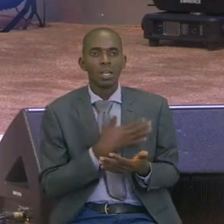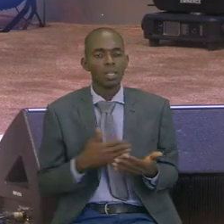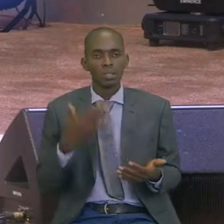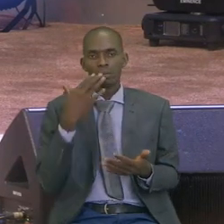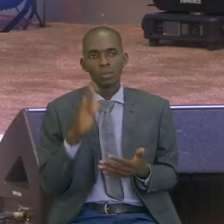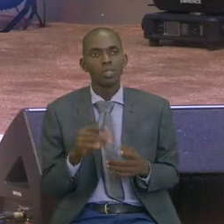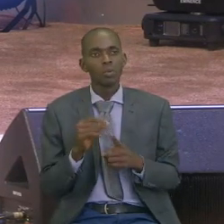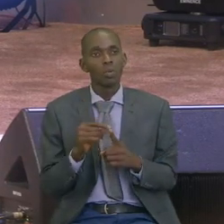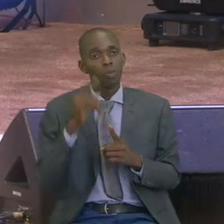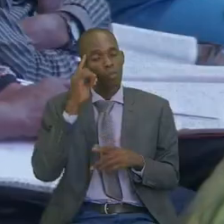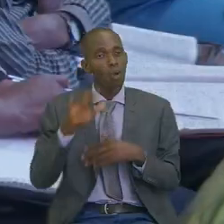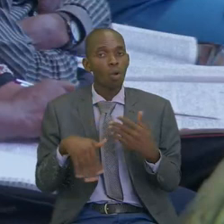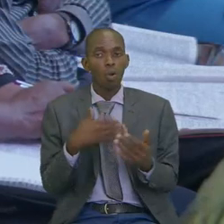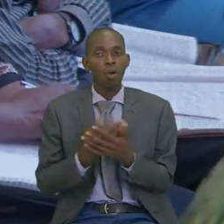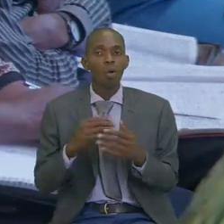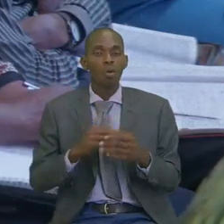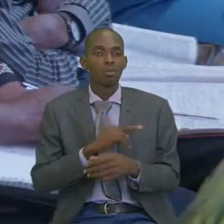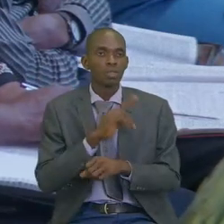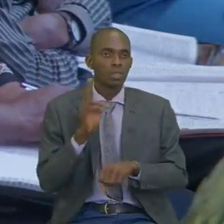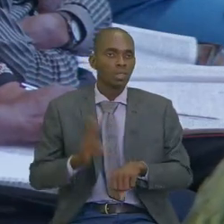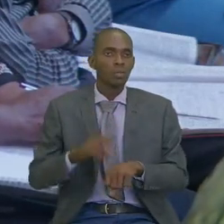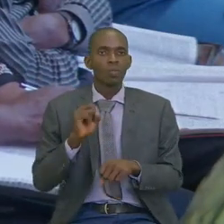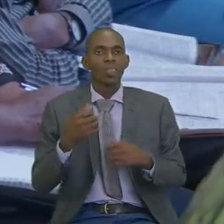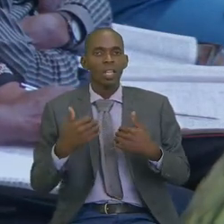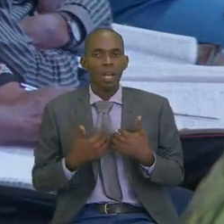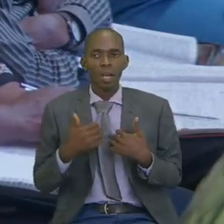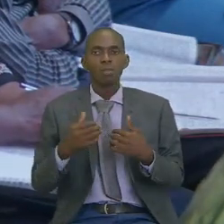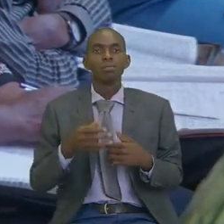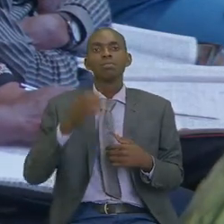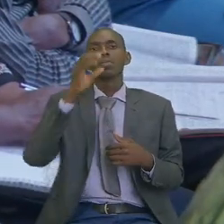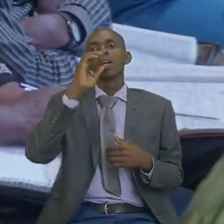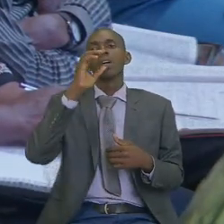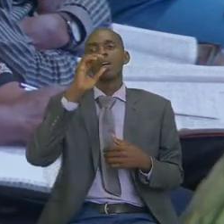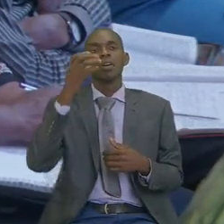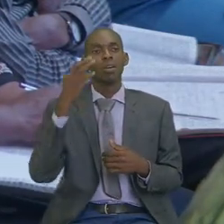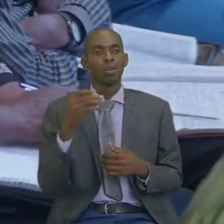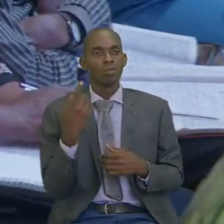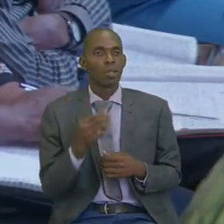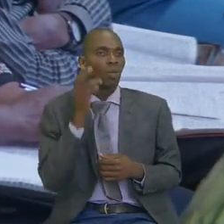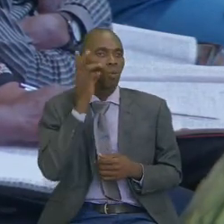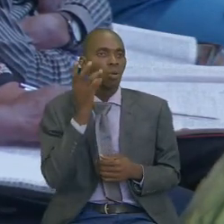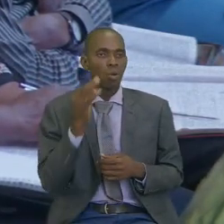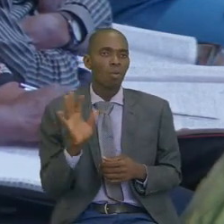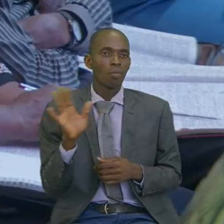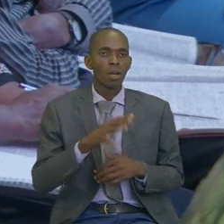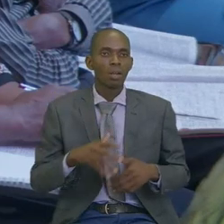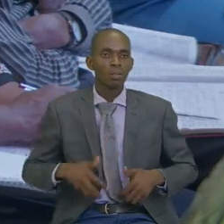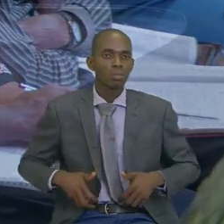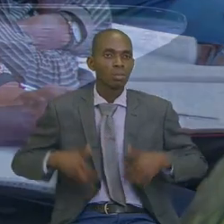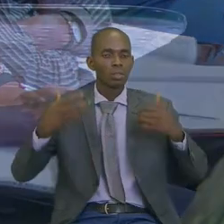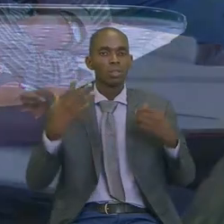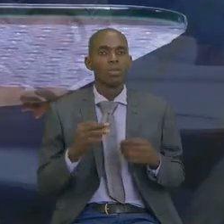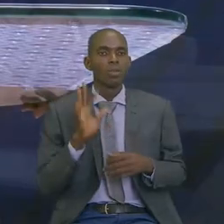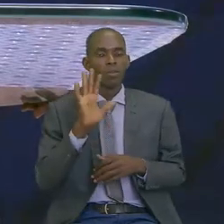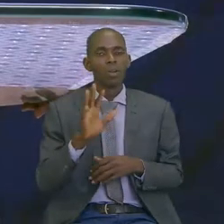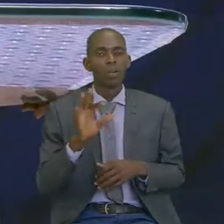for all nations have drunk of the wine of the wrath of her fornication, and